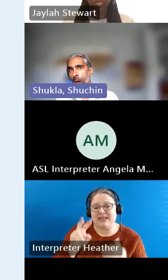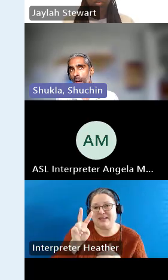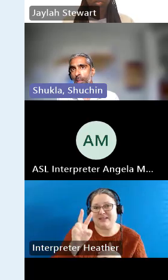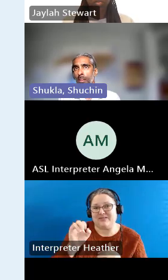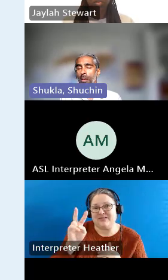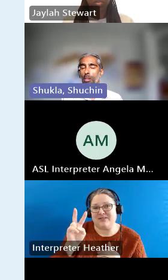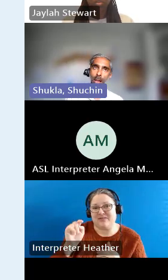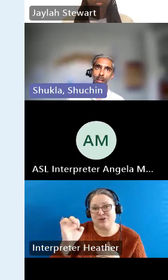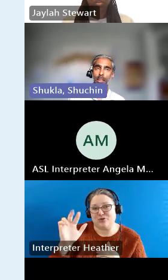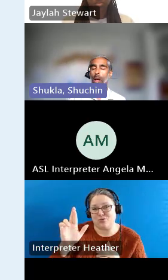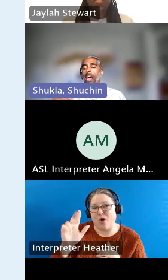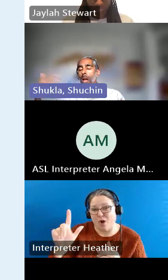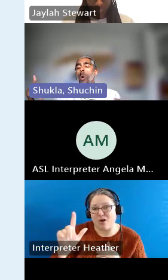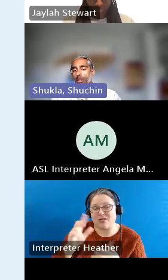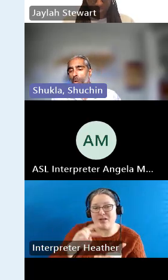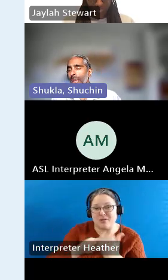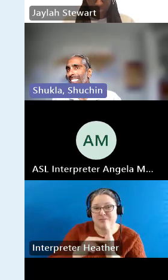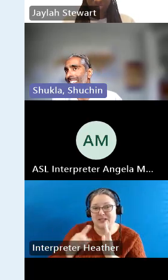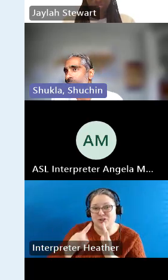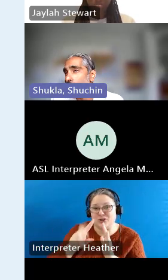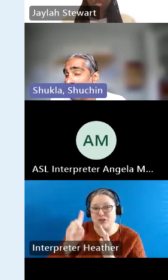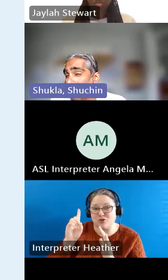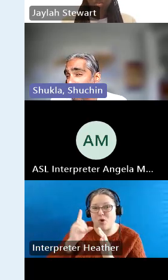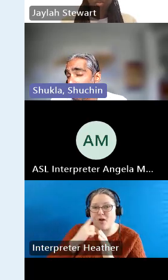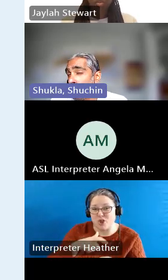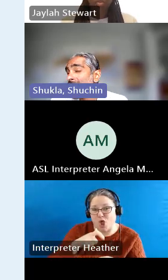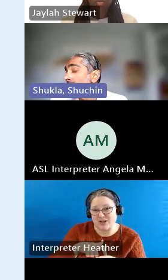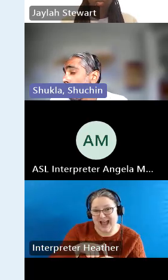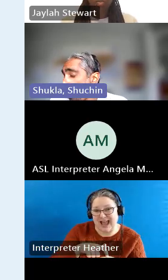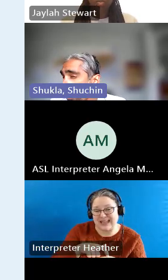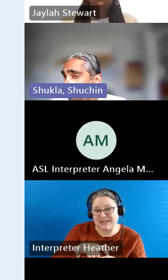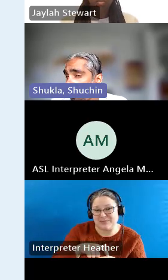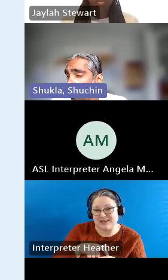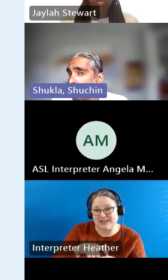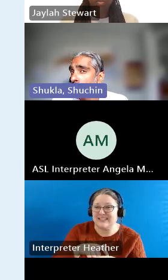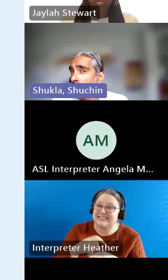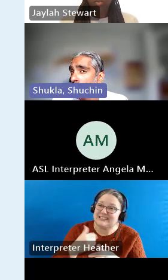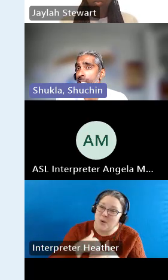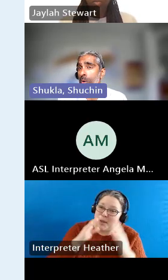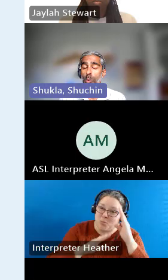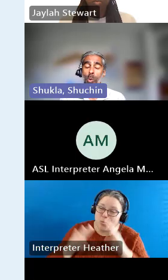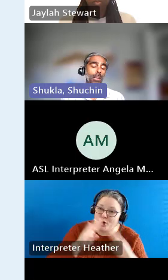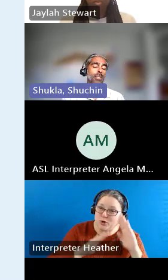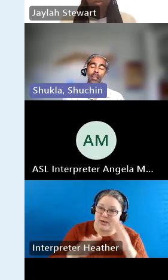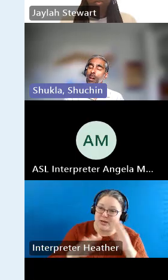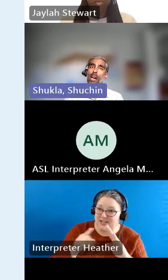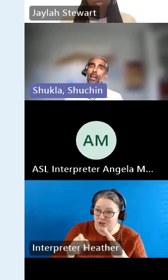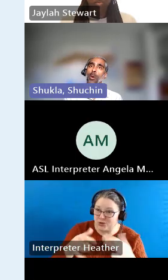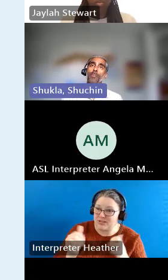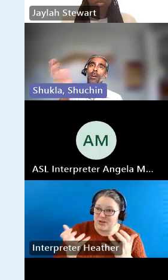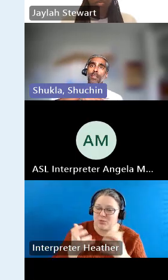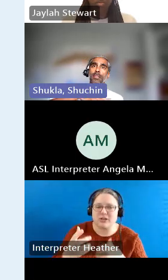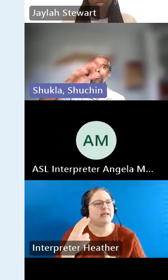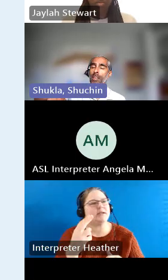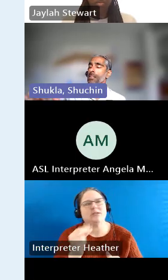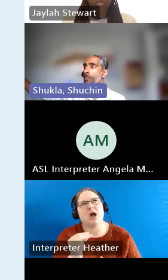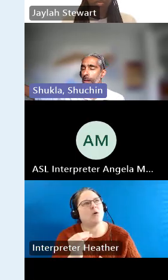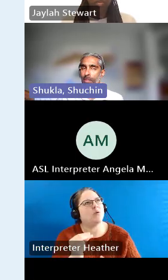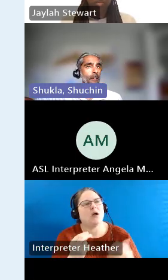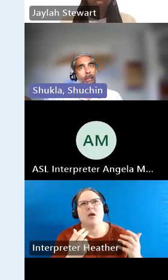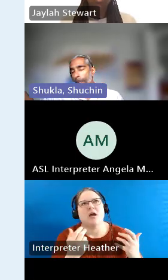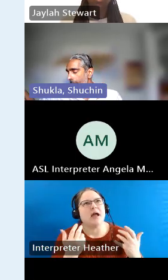through withdrawal for a while, and you can't go to, I walk through it and I say, so that makes me a little worried for you, but is that still what you want? And you say, no, doc, I don't want to be on